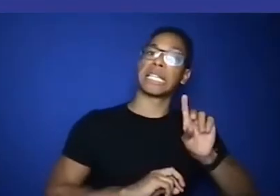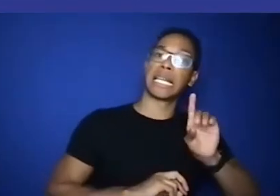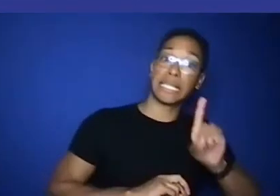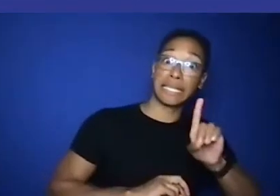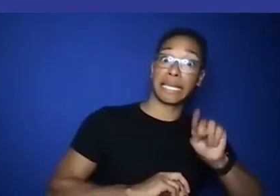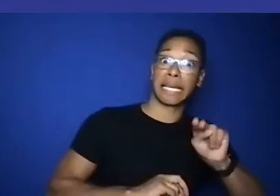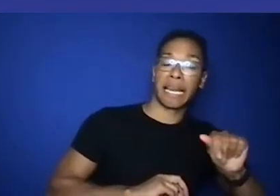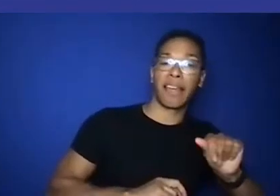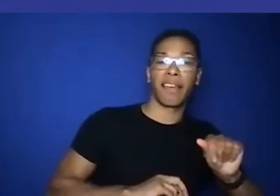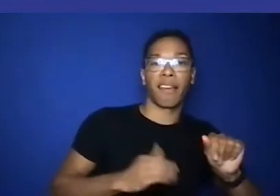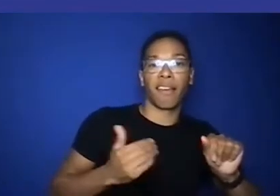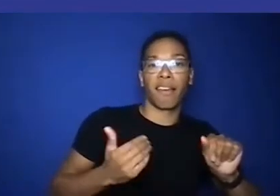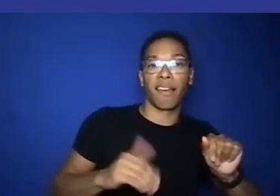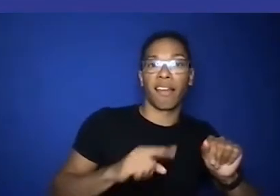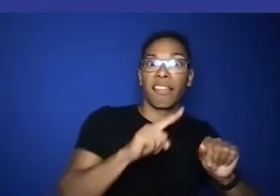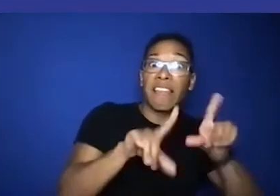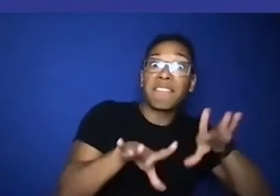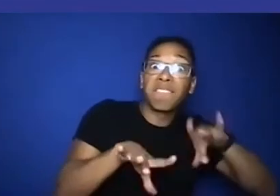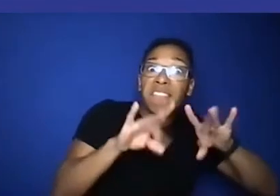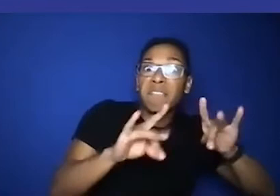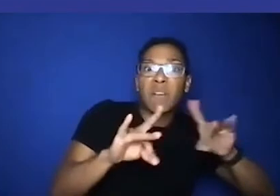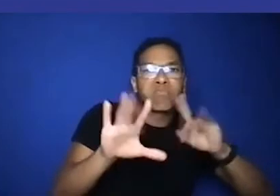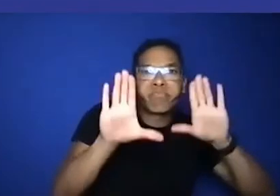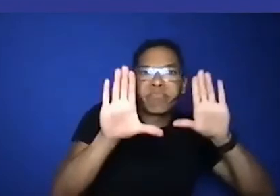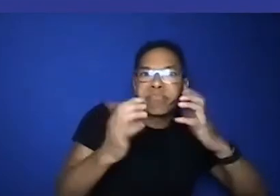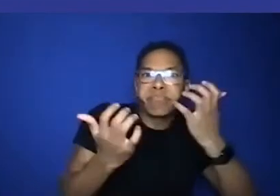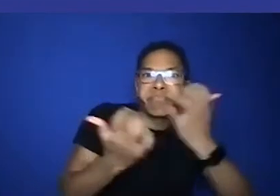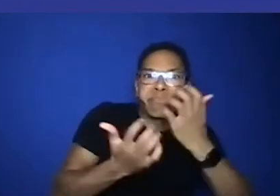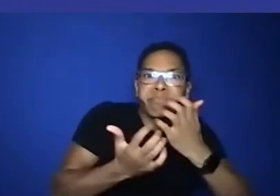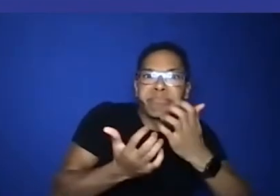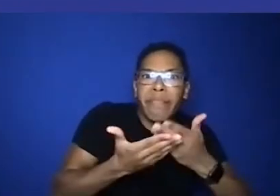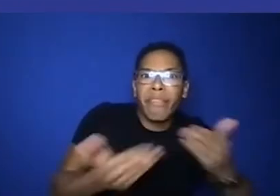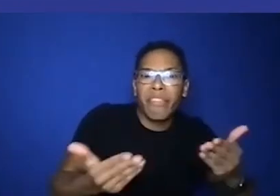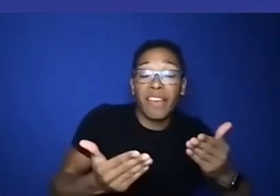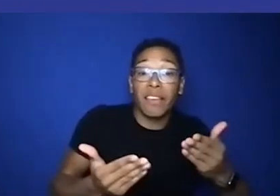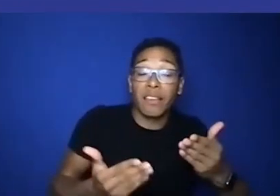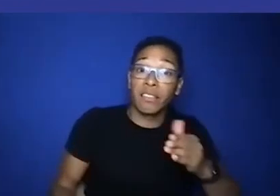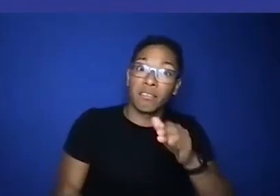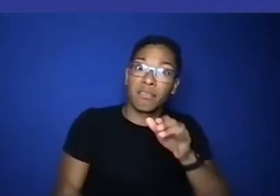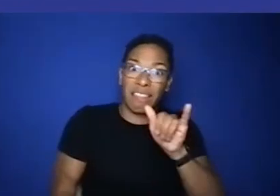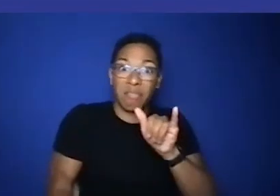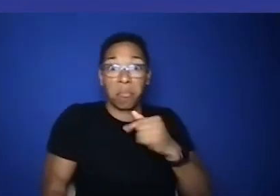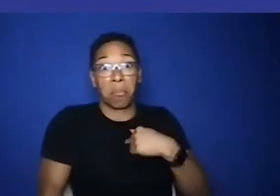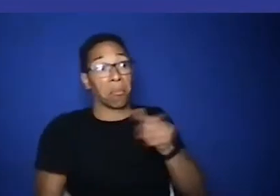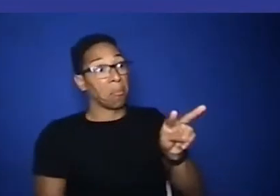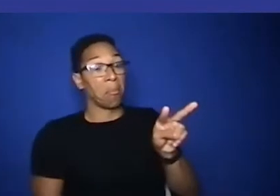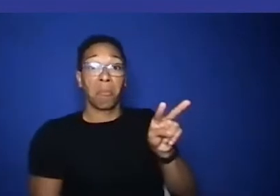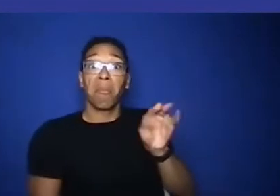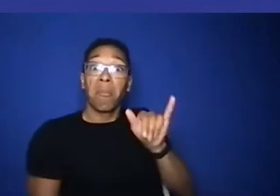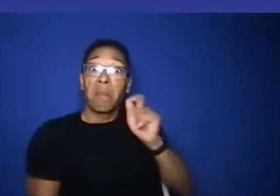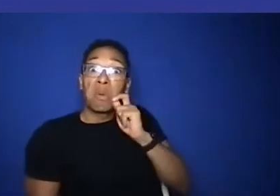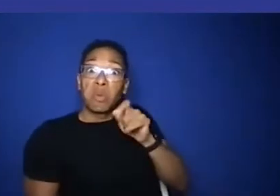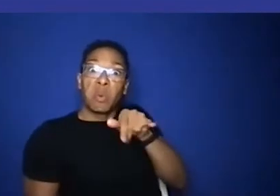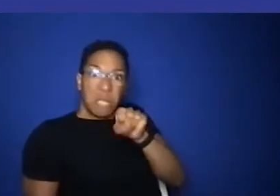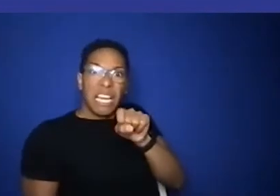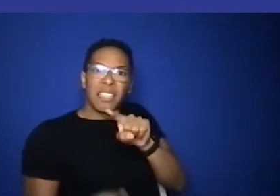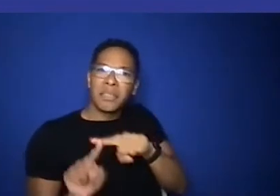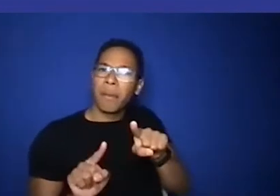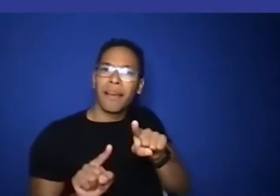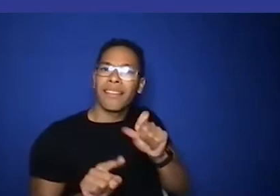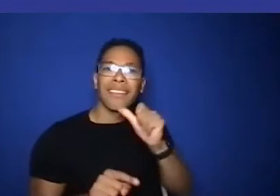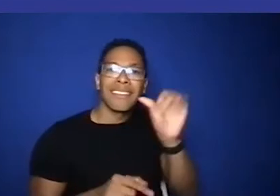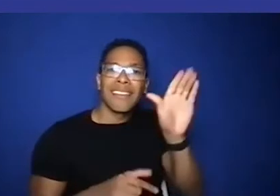was stunned by some of the things they learned from this DNA testing. But at the same time, that was not their knowledge to take.